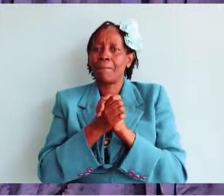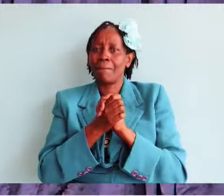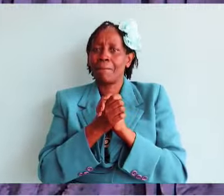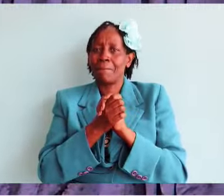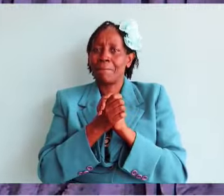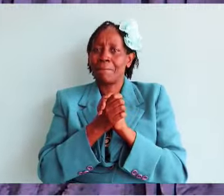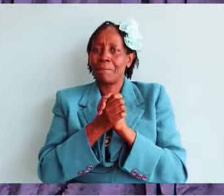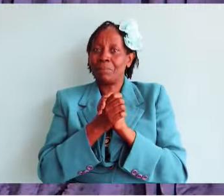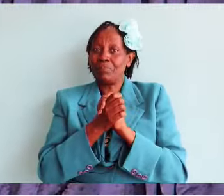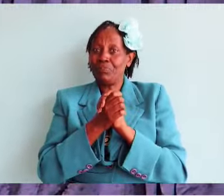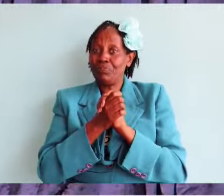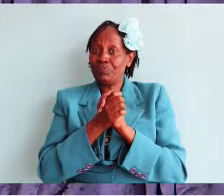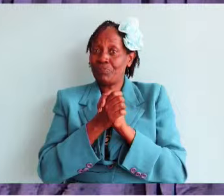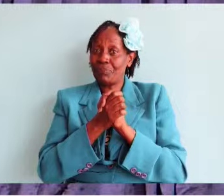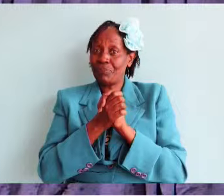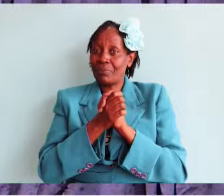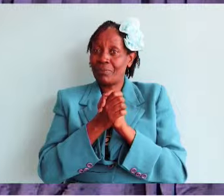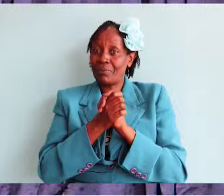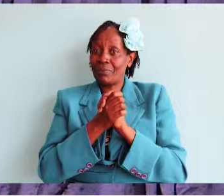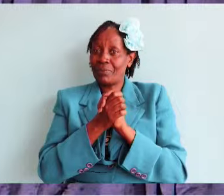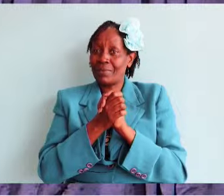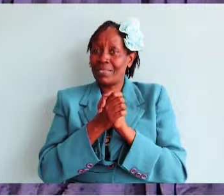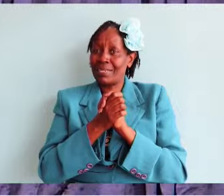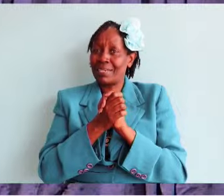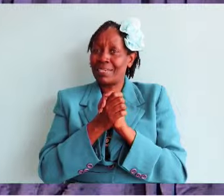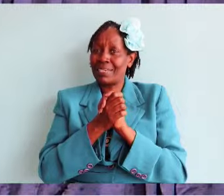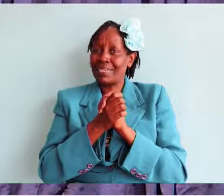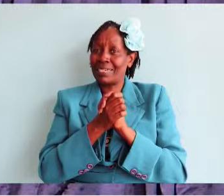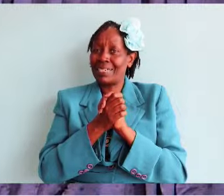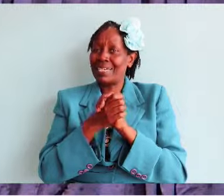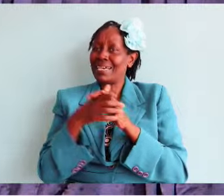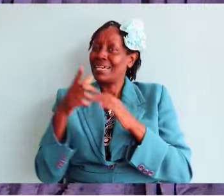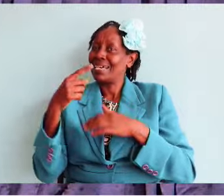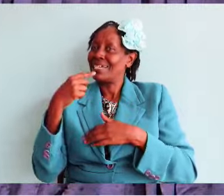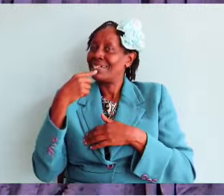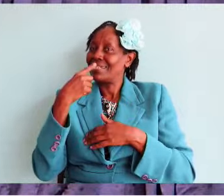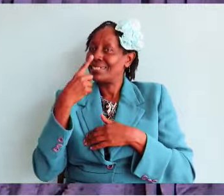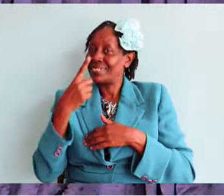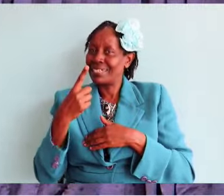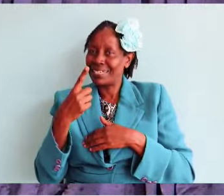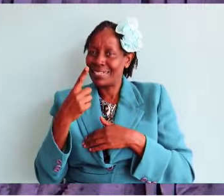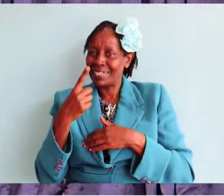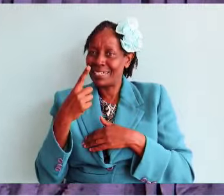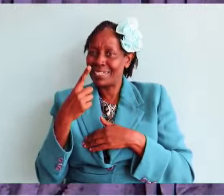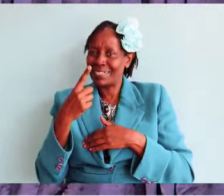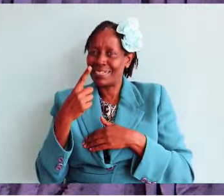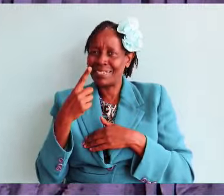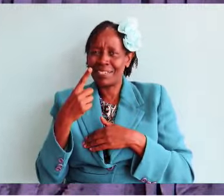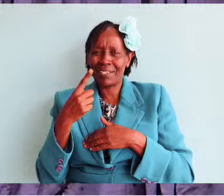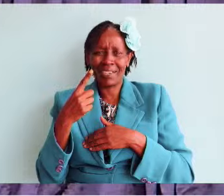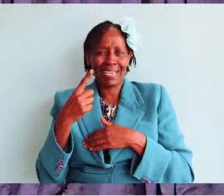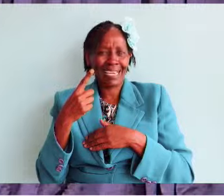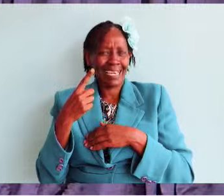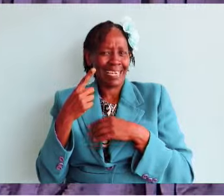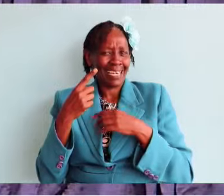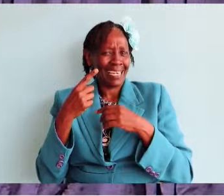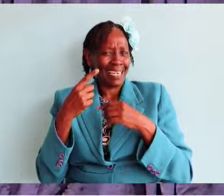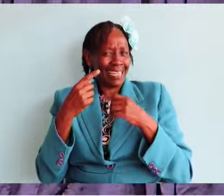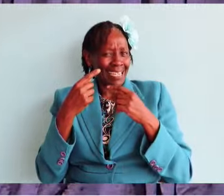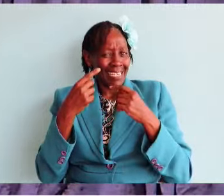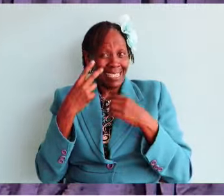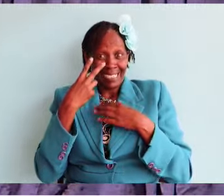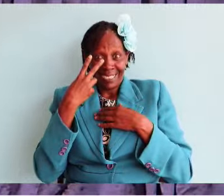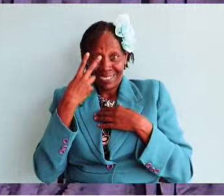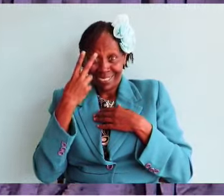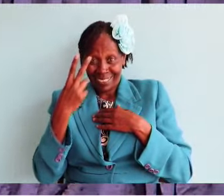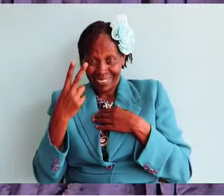And asks him to take the people down to the water. He is going to test them by himself.